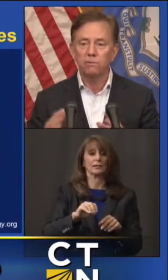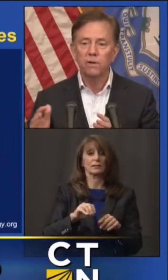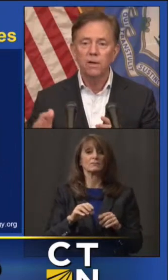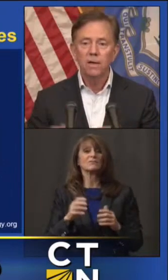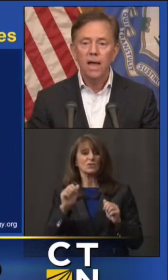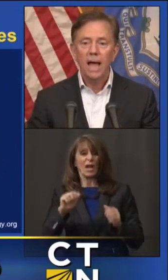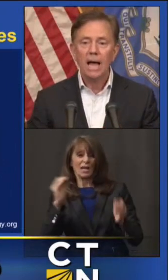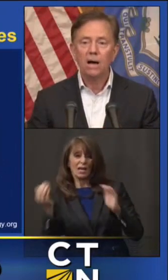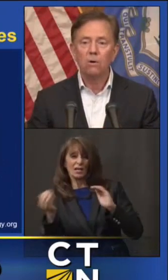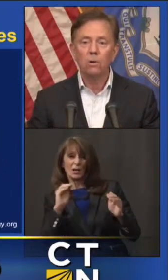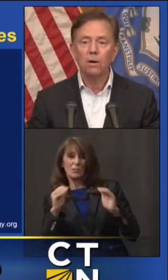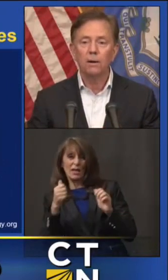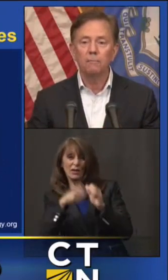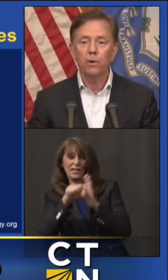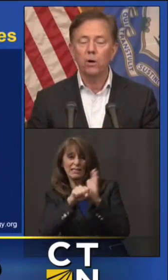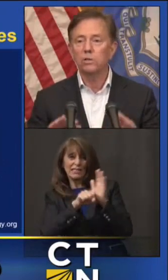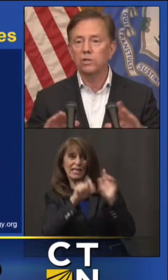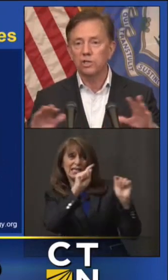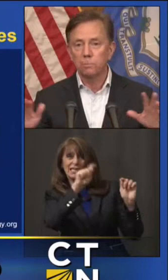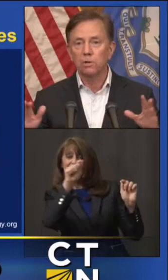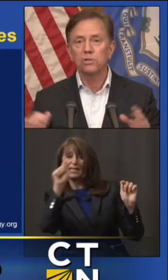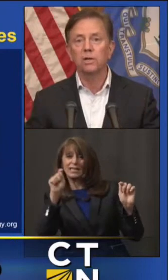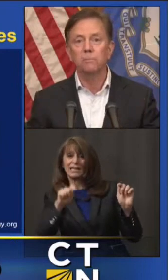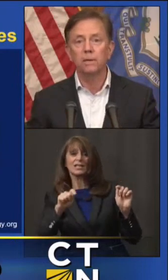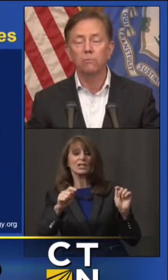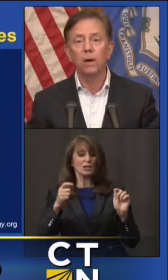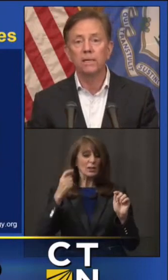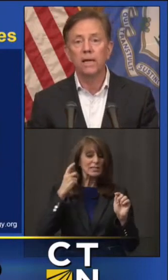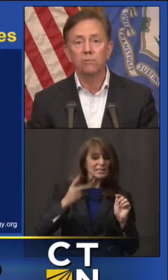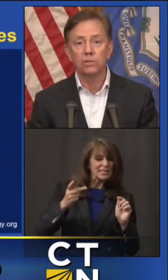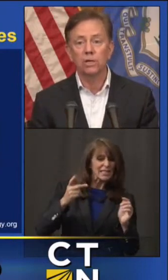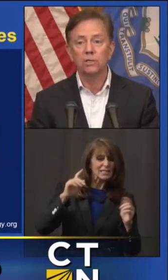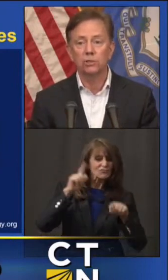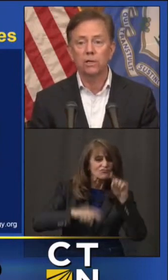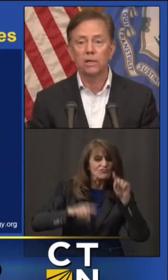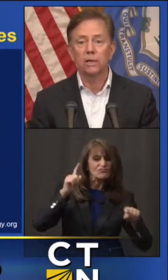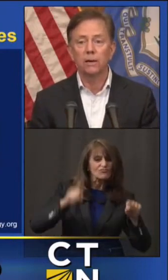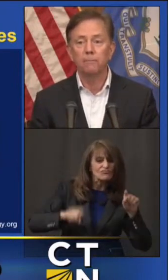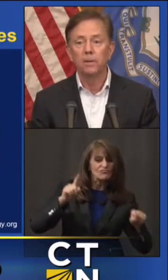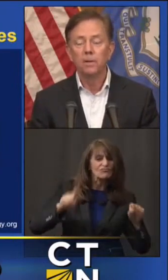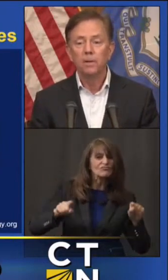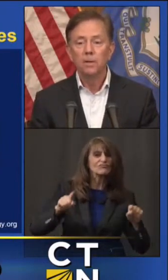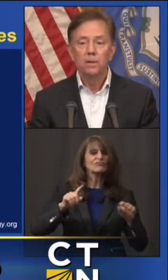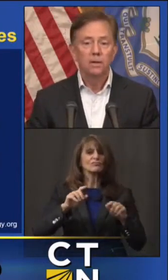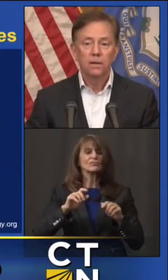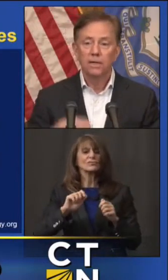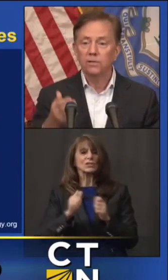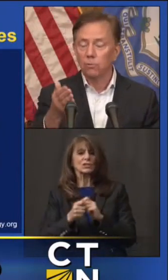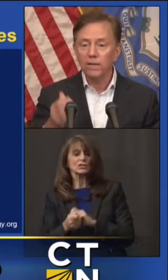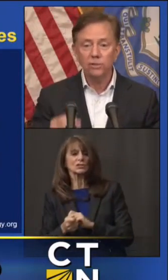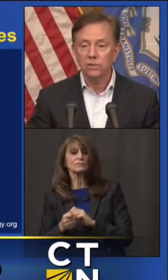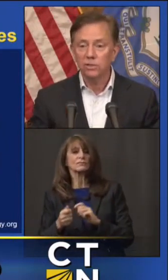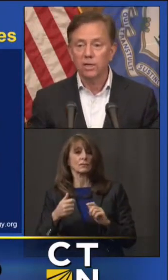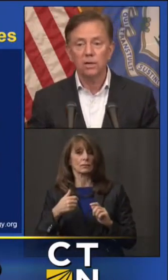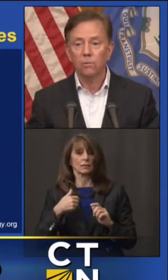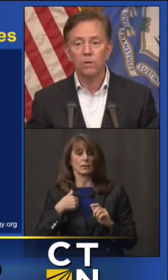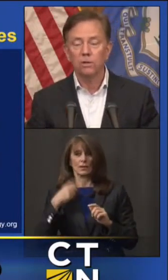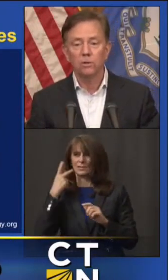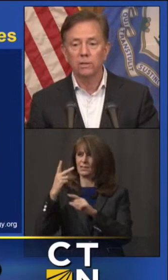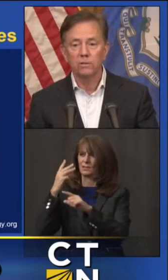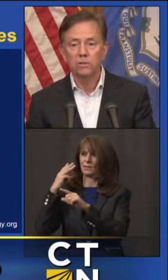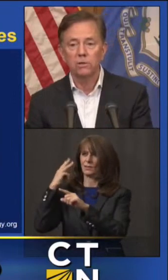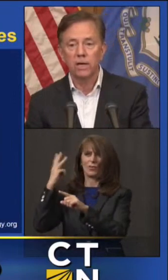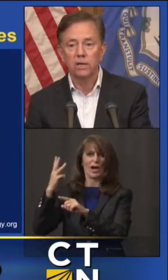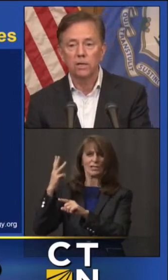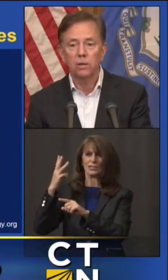of how we are dispersing a bit right now as a country. I guess Washington State, I don't know what they're doing.